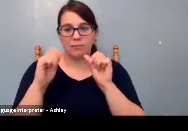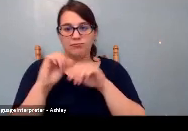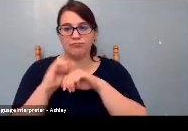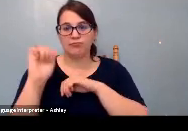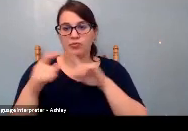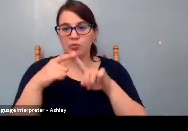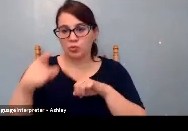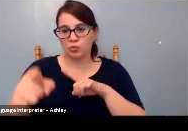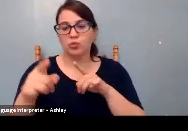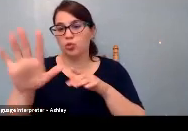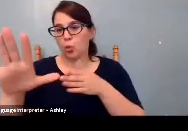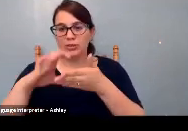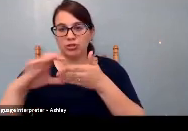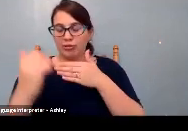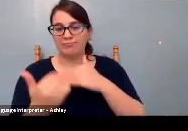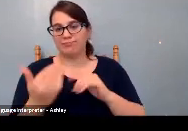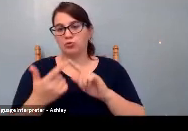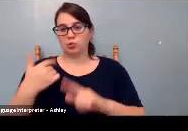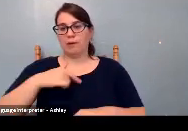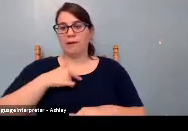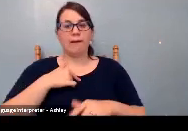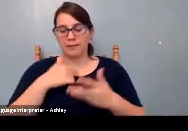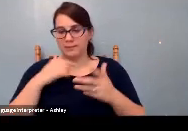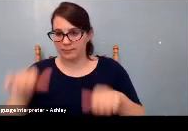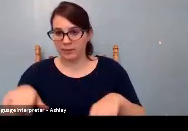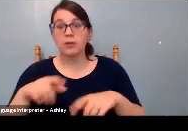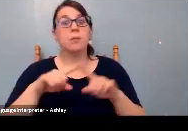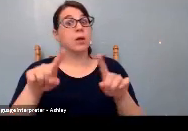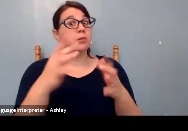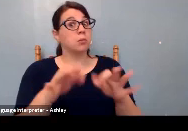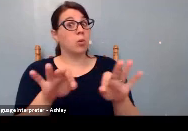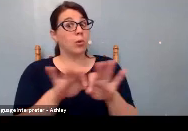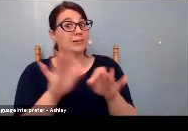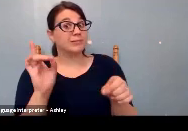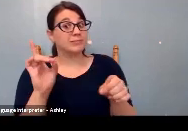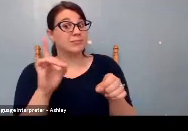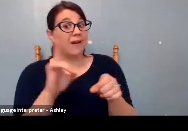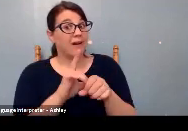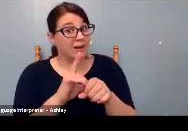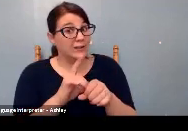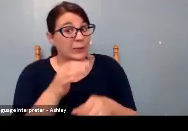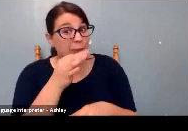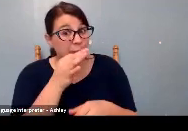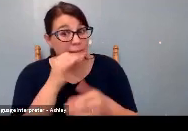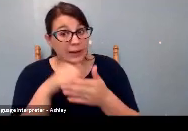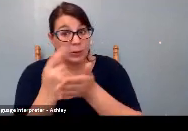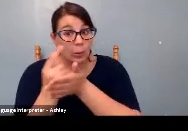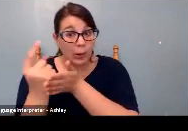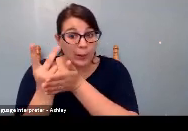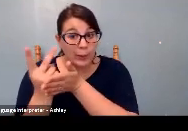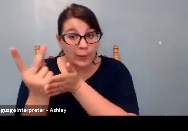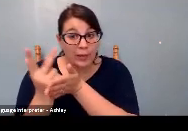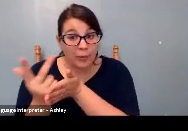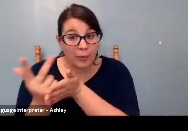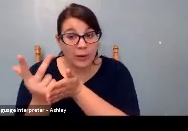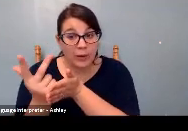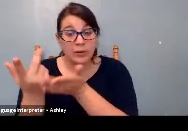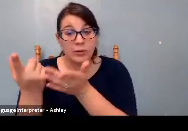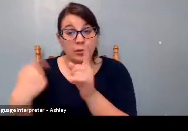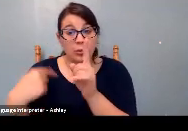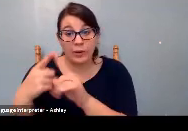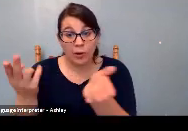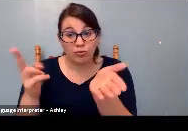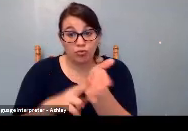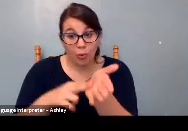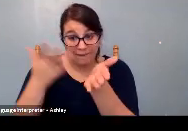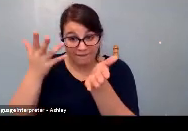But again, it's important that folks do make the deposit within the first couple weeks of enrollment. Otherwise,